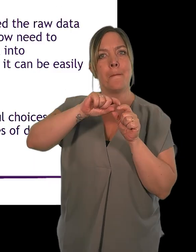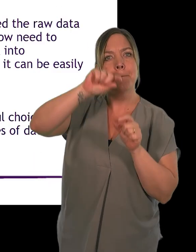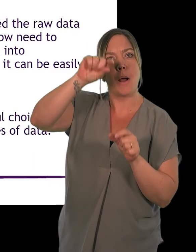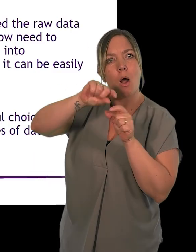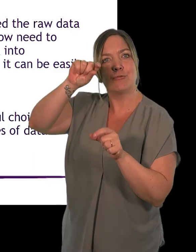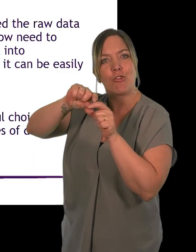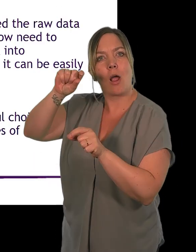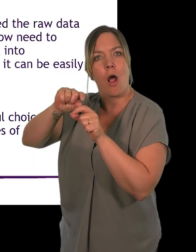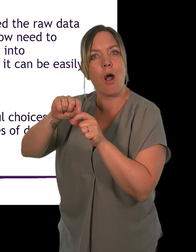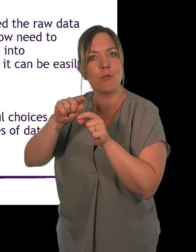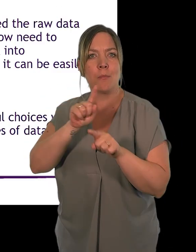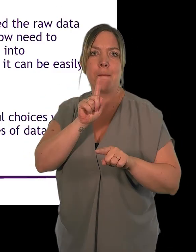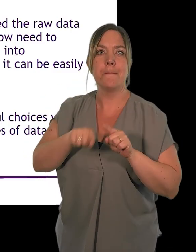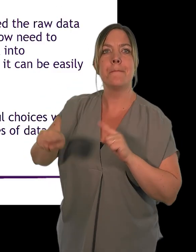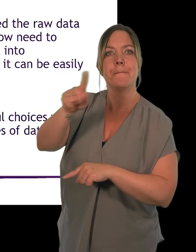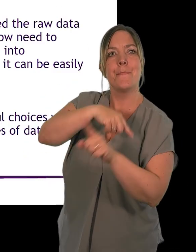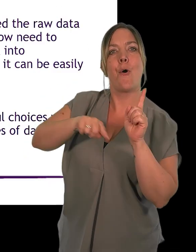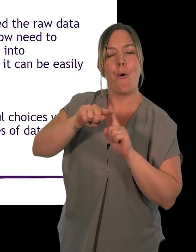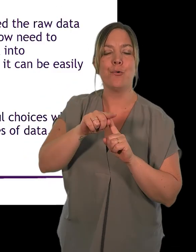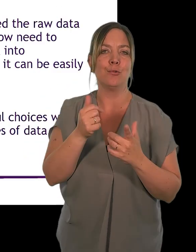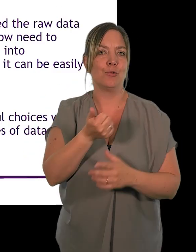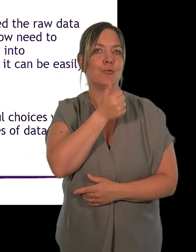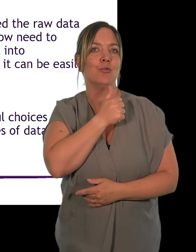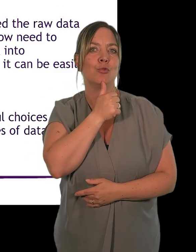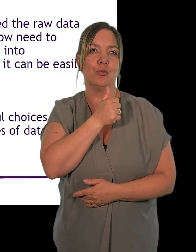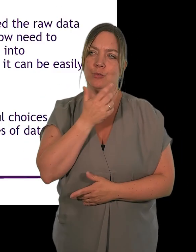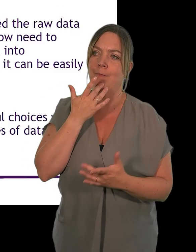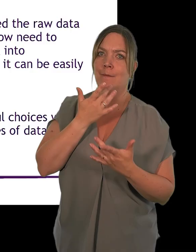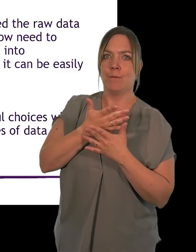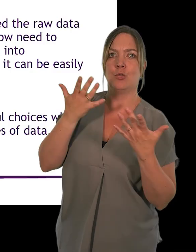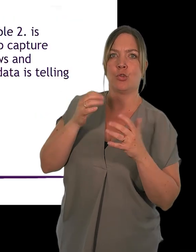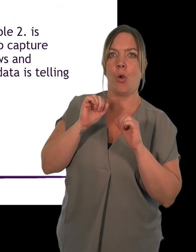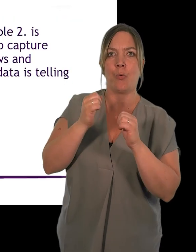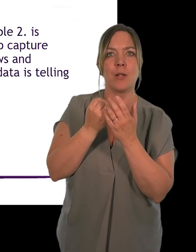when displaying quantitative types of data.